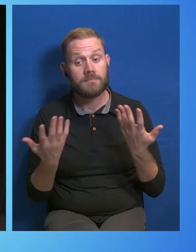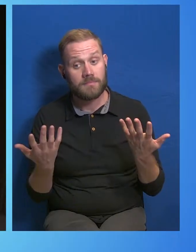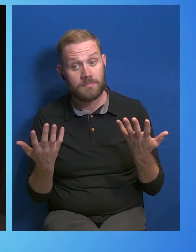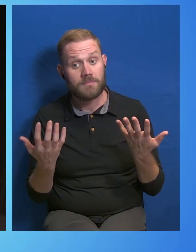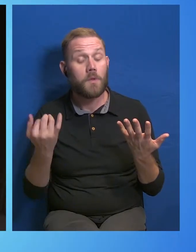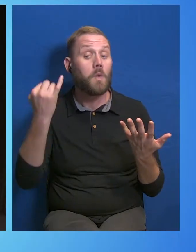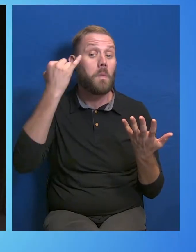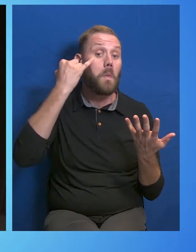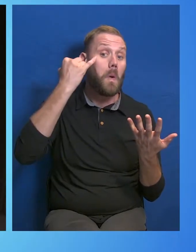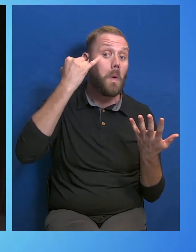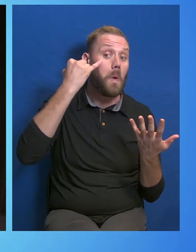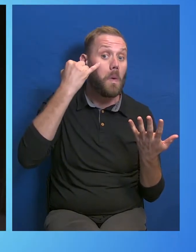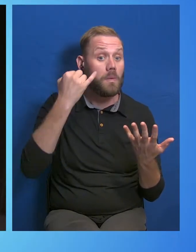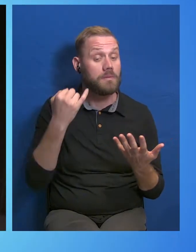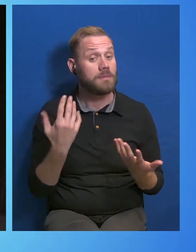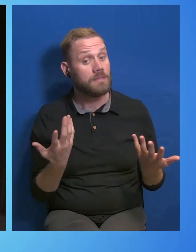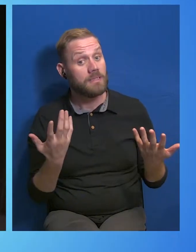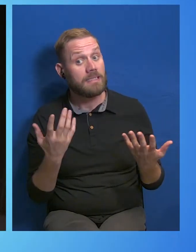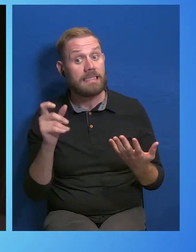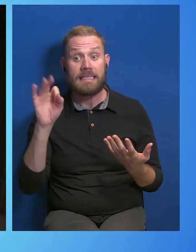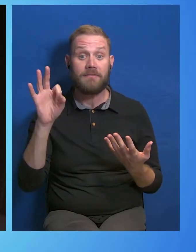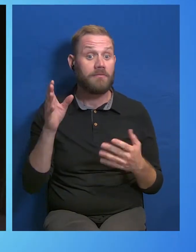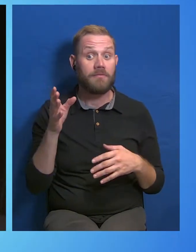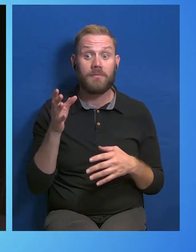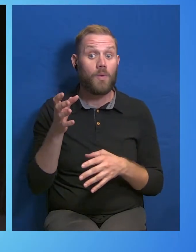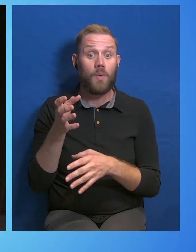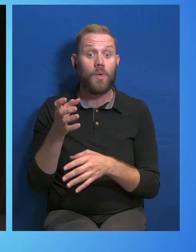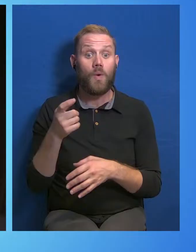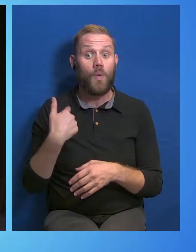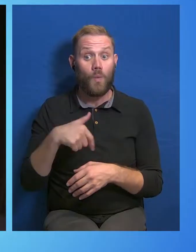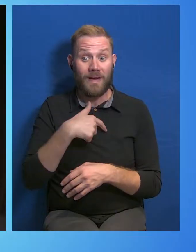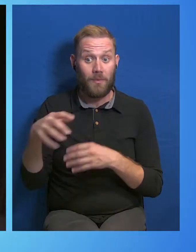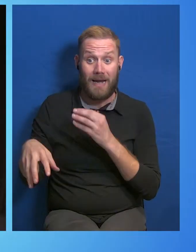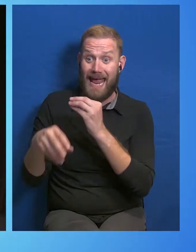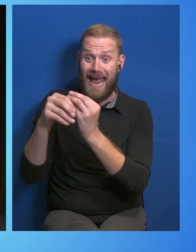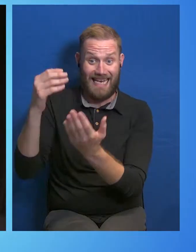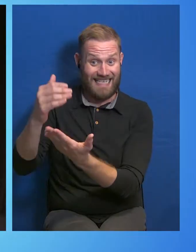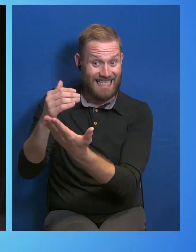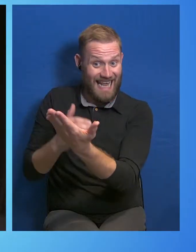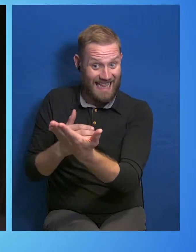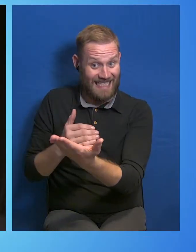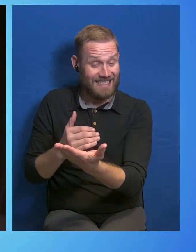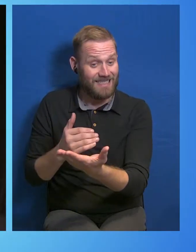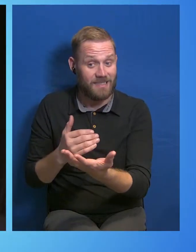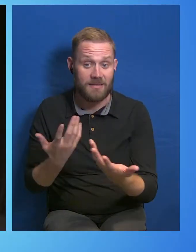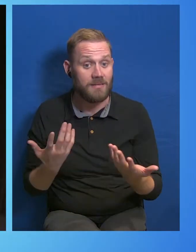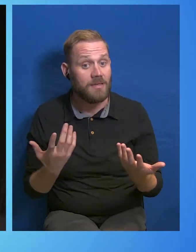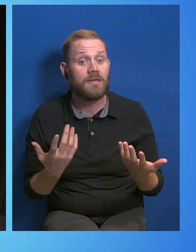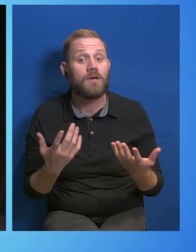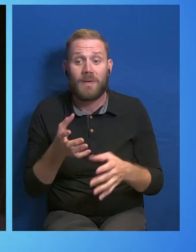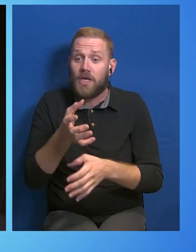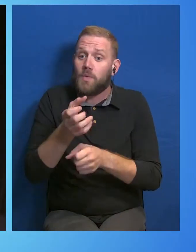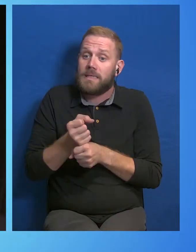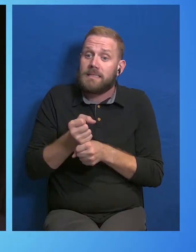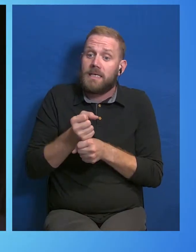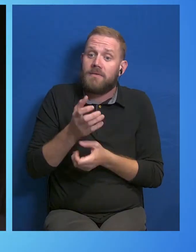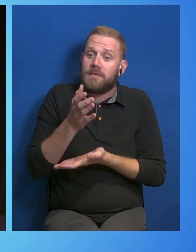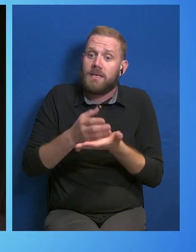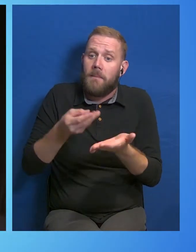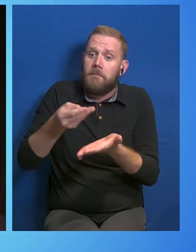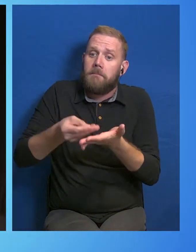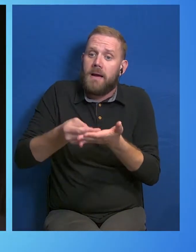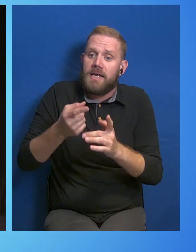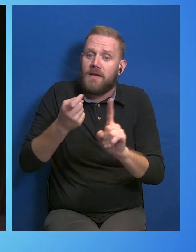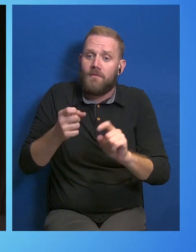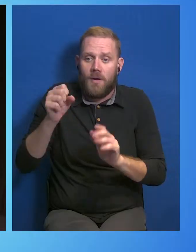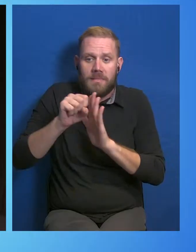So, what if ASDB were to be added to that pool where we could receive some of the funds from state